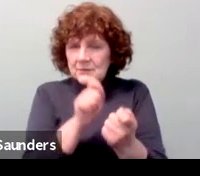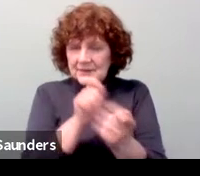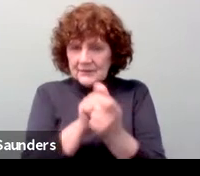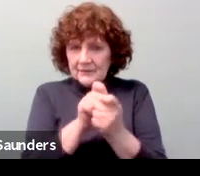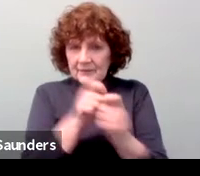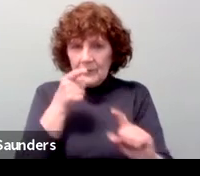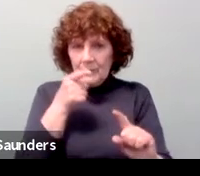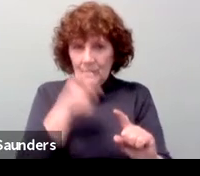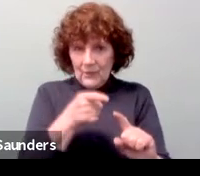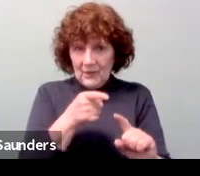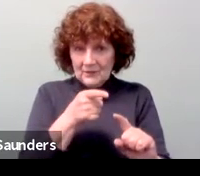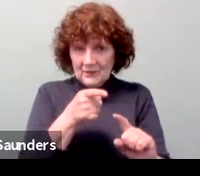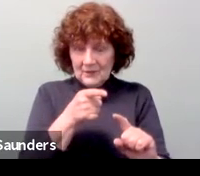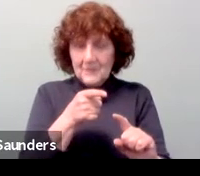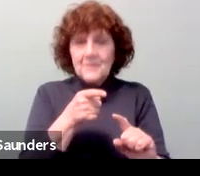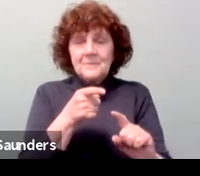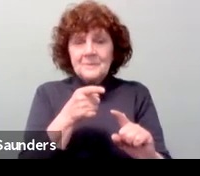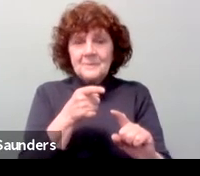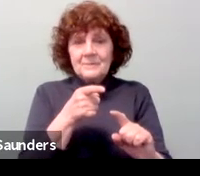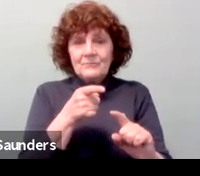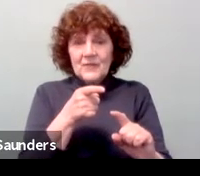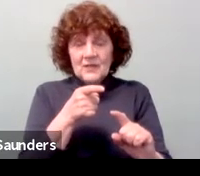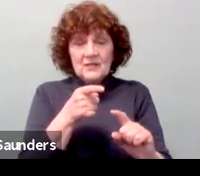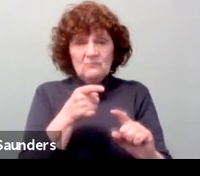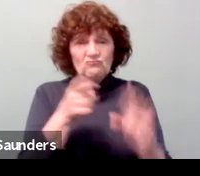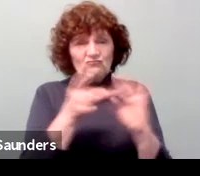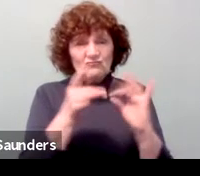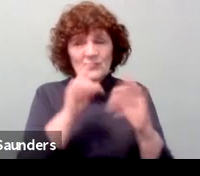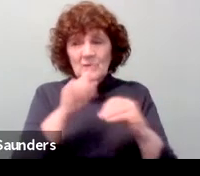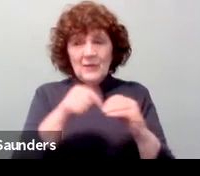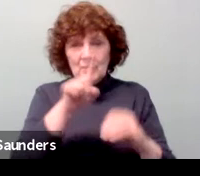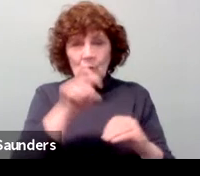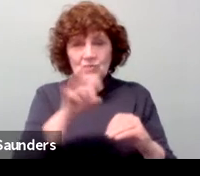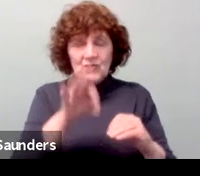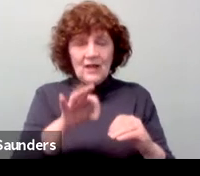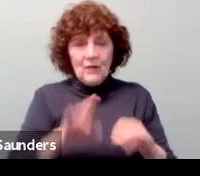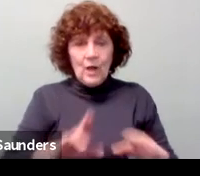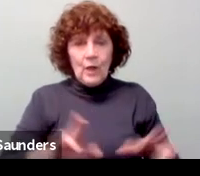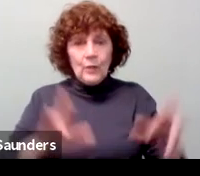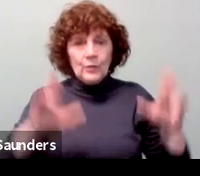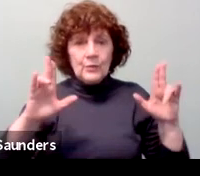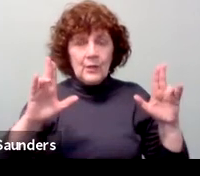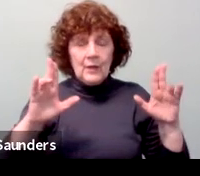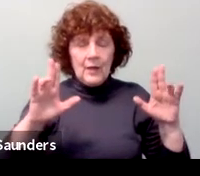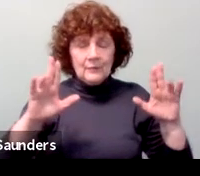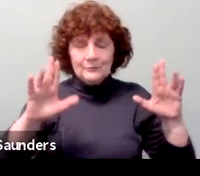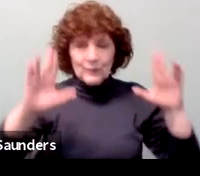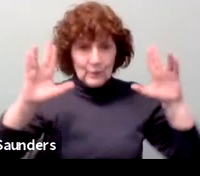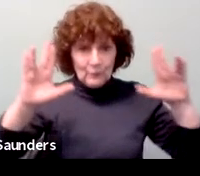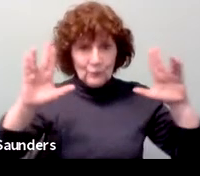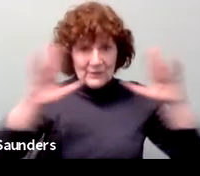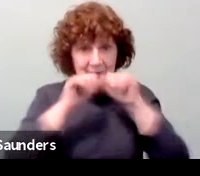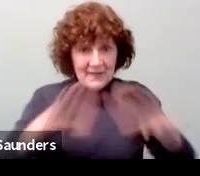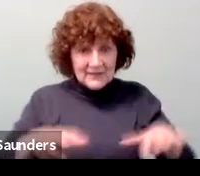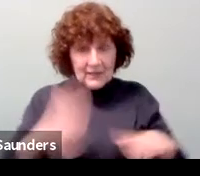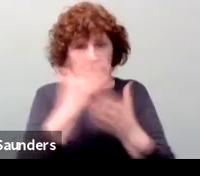it raises is the question of the priestly blessing, the threefold blessing delivered by the